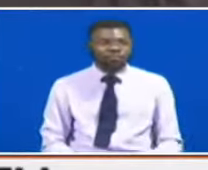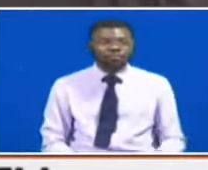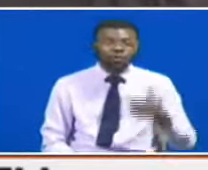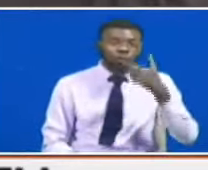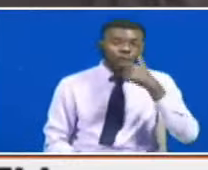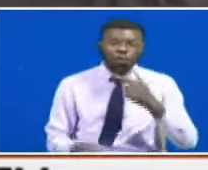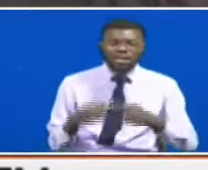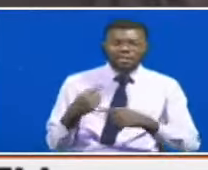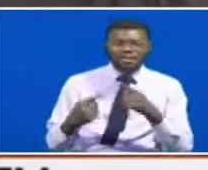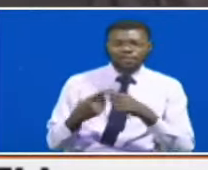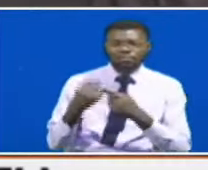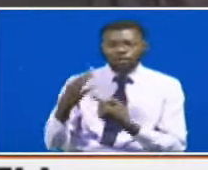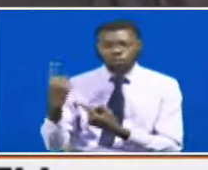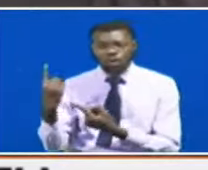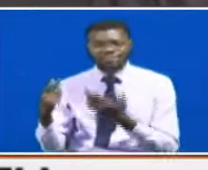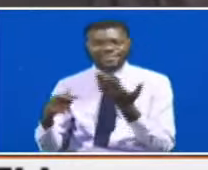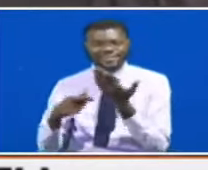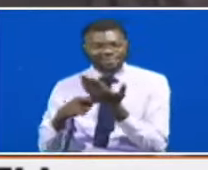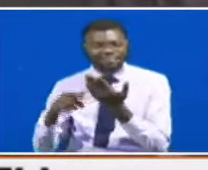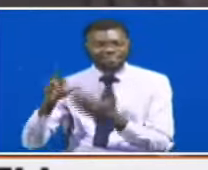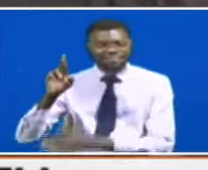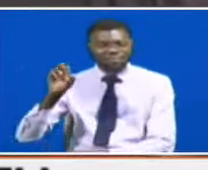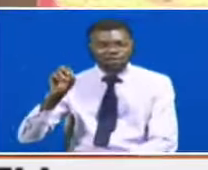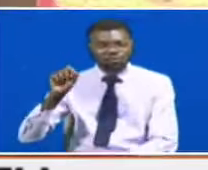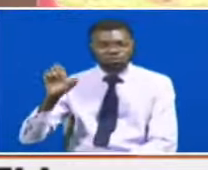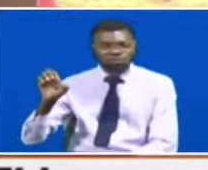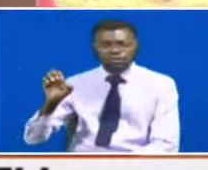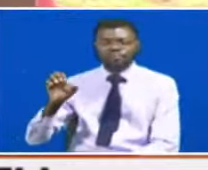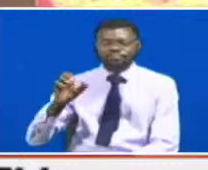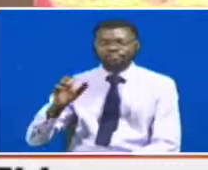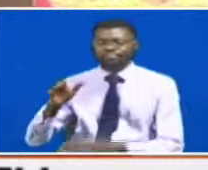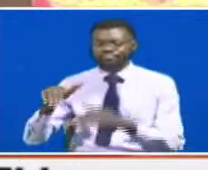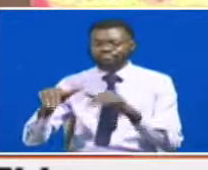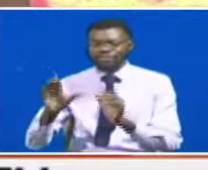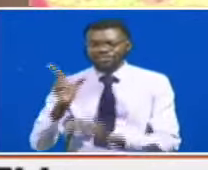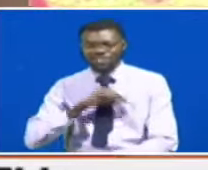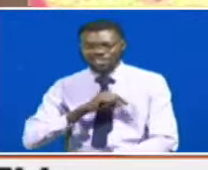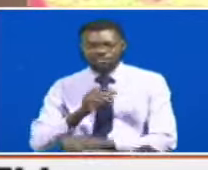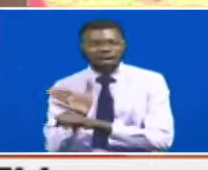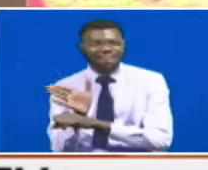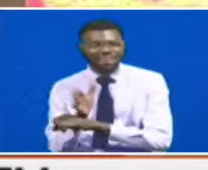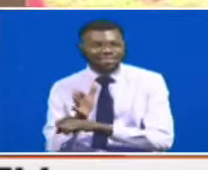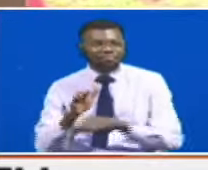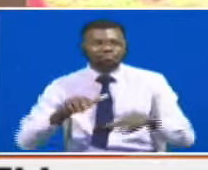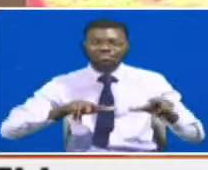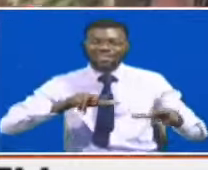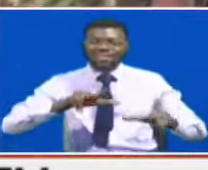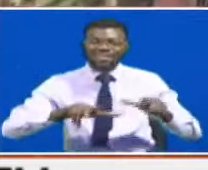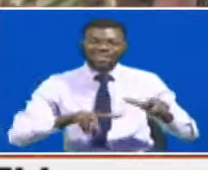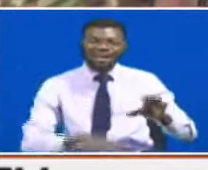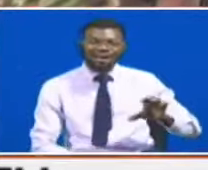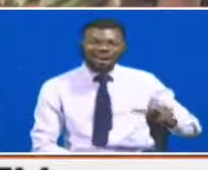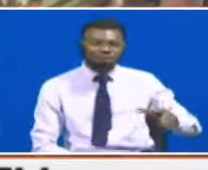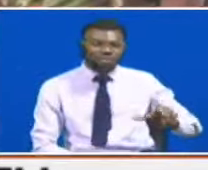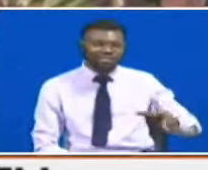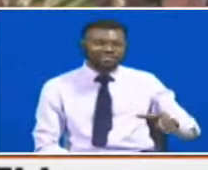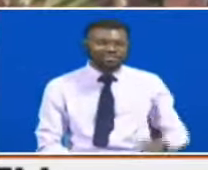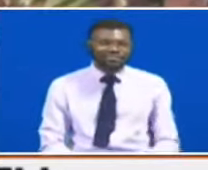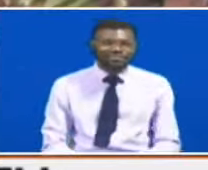31-year-old Sergeant Rose Nyawira of the Kenya Air Force was laid to rest on Thursday in Kagio Town, Kirinyaga County.